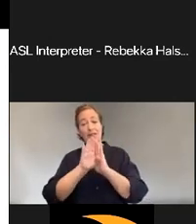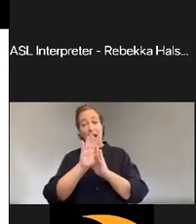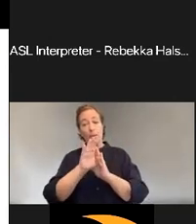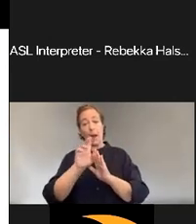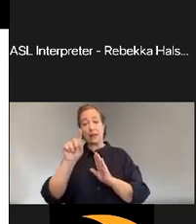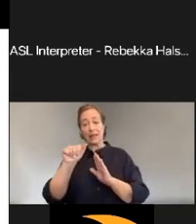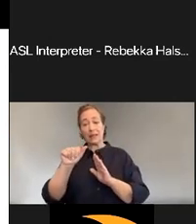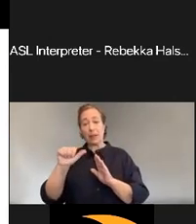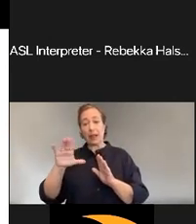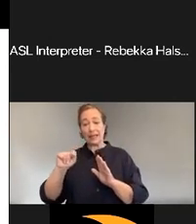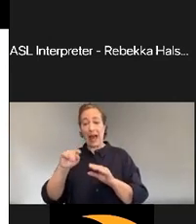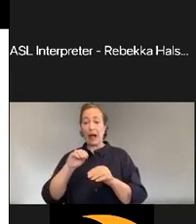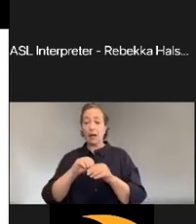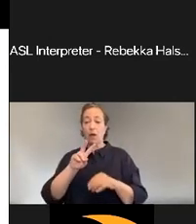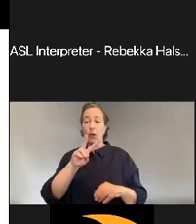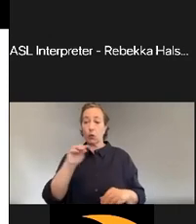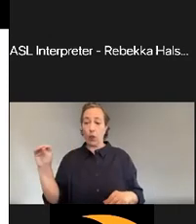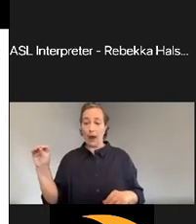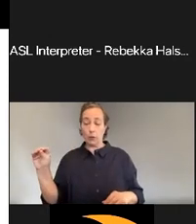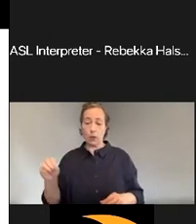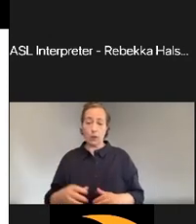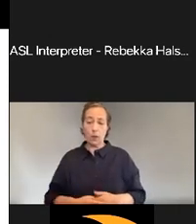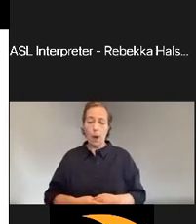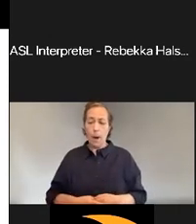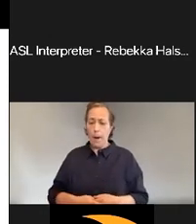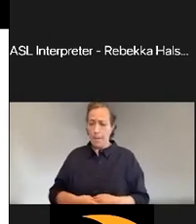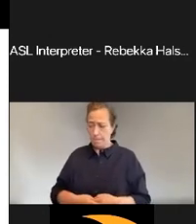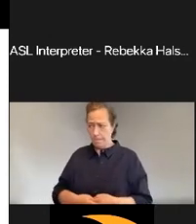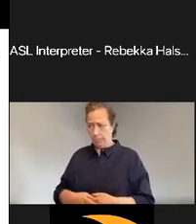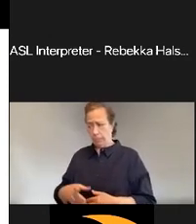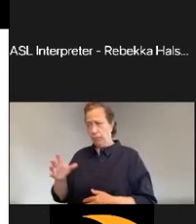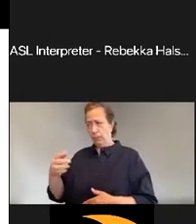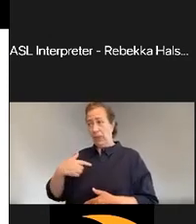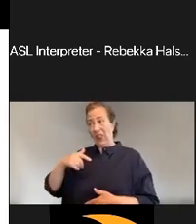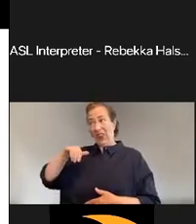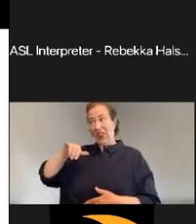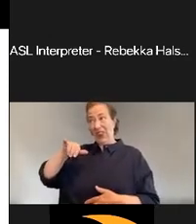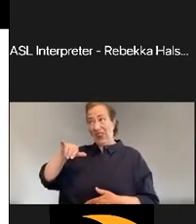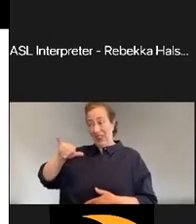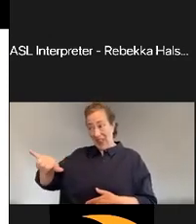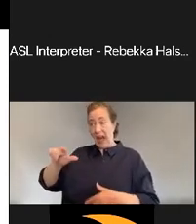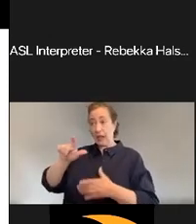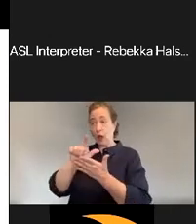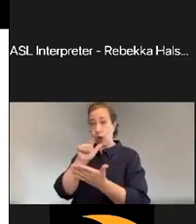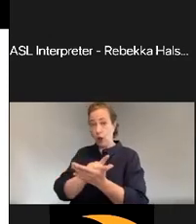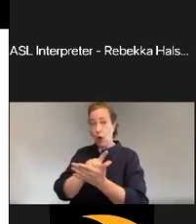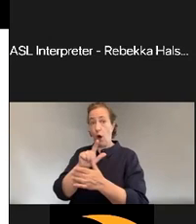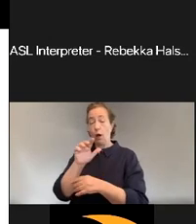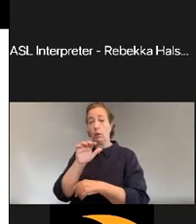2000? And I just wanted to say that particular law is one that, among other things,